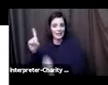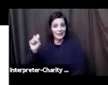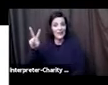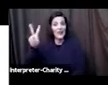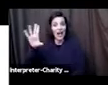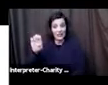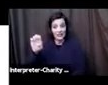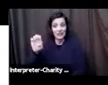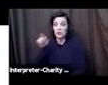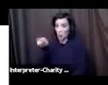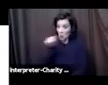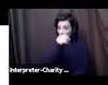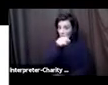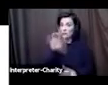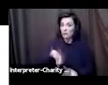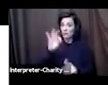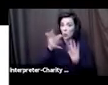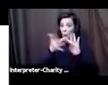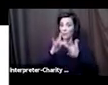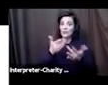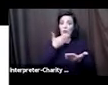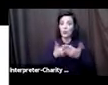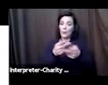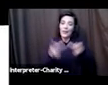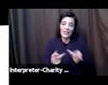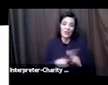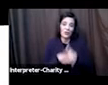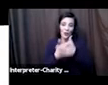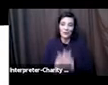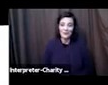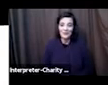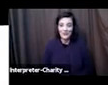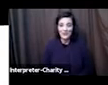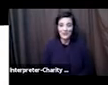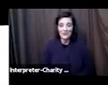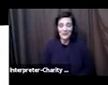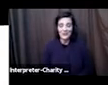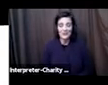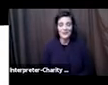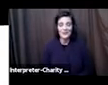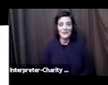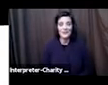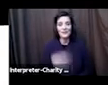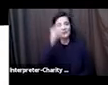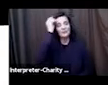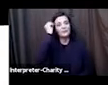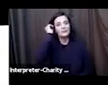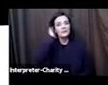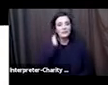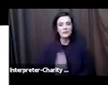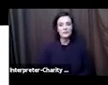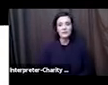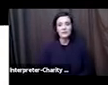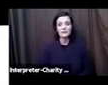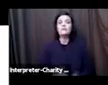feel free to access those. It's a great place to start. Okay. And so when we're considering